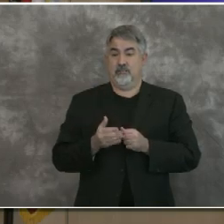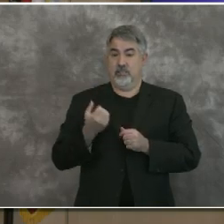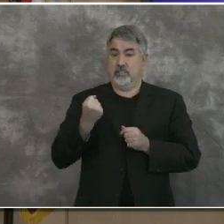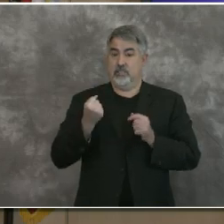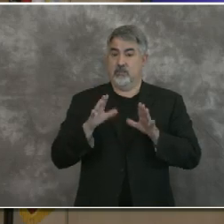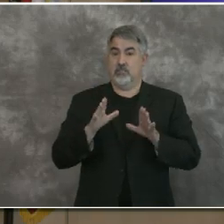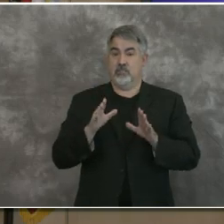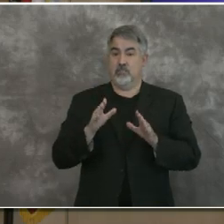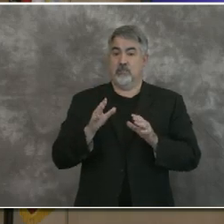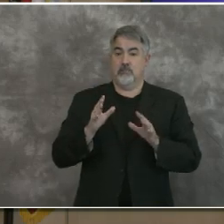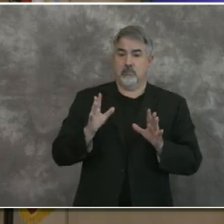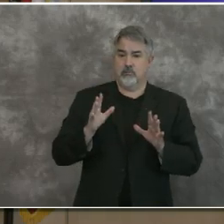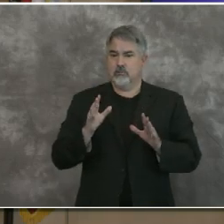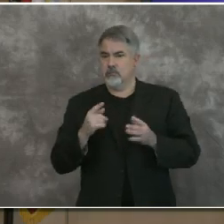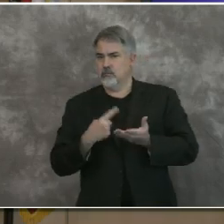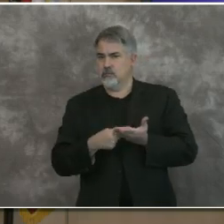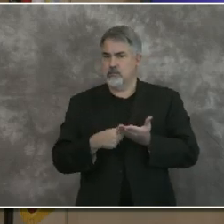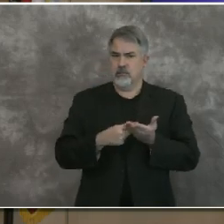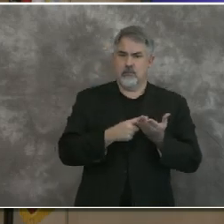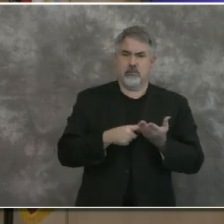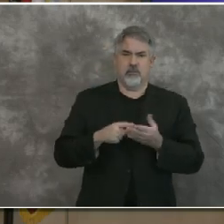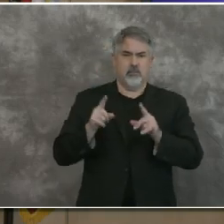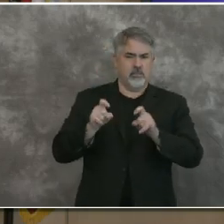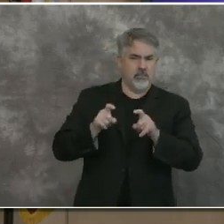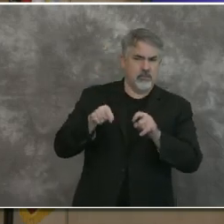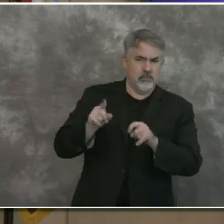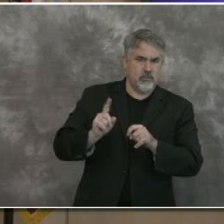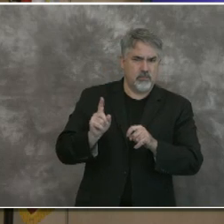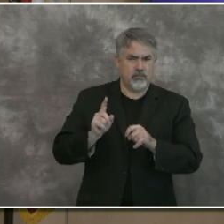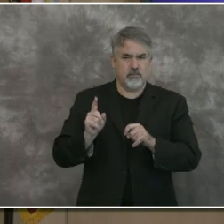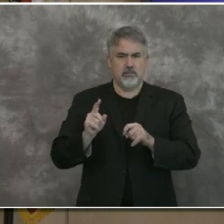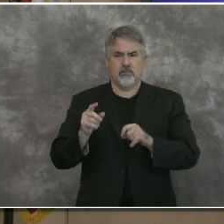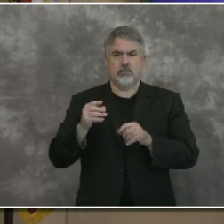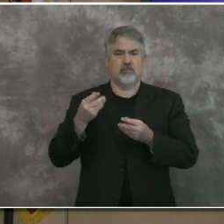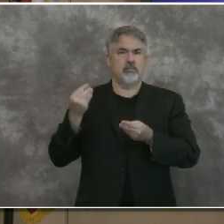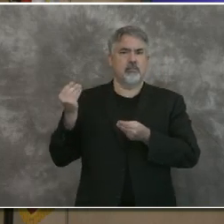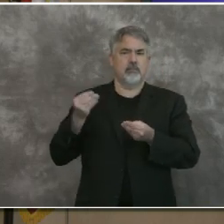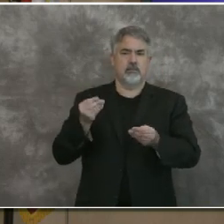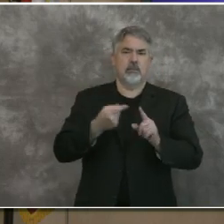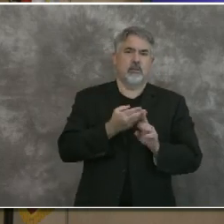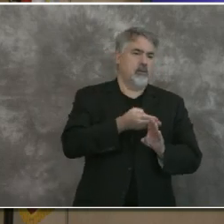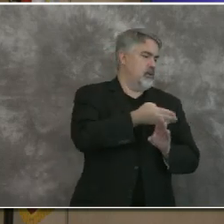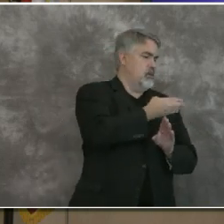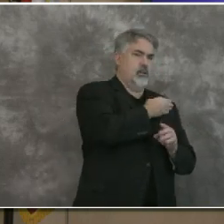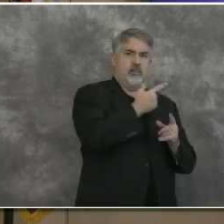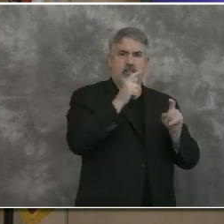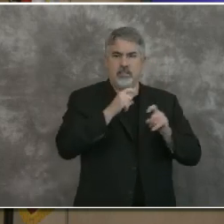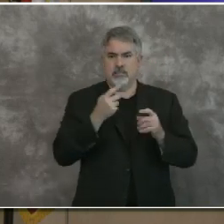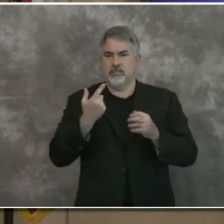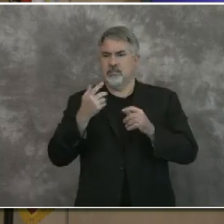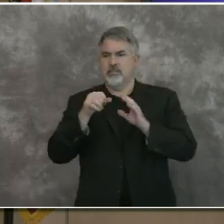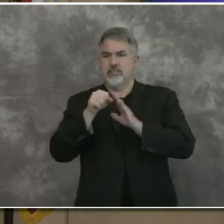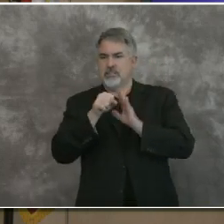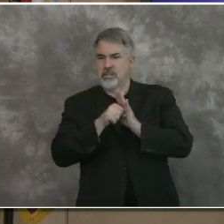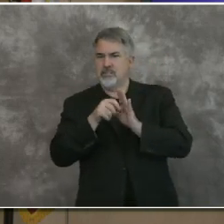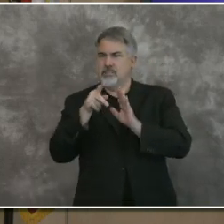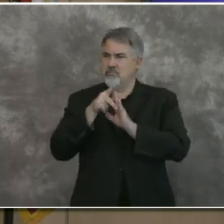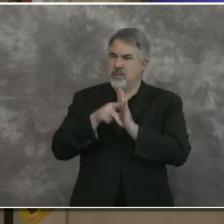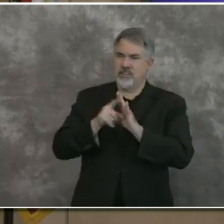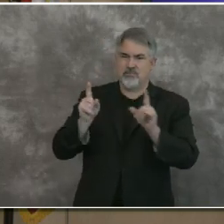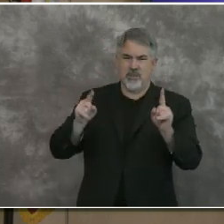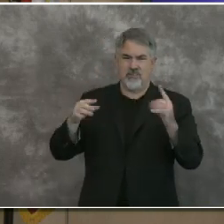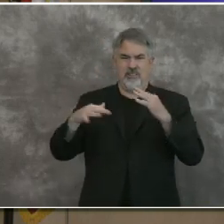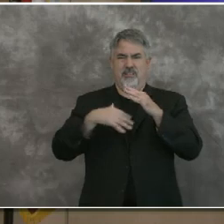on issues of supply chain and personnel protocols, working with the state to ensure we get expedited on shipments of